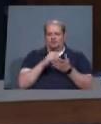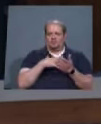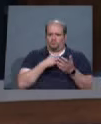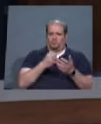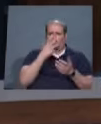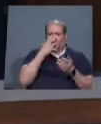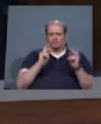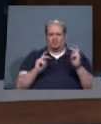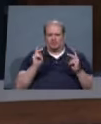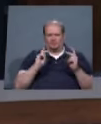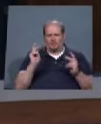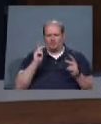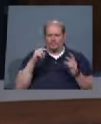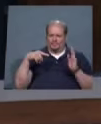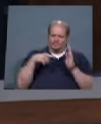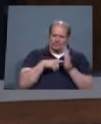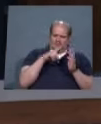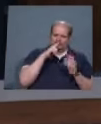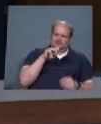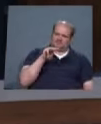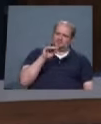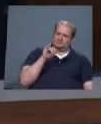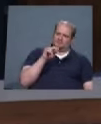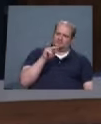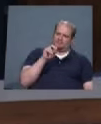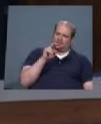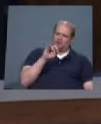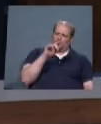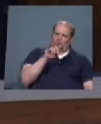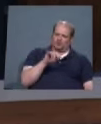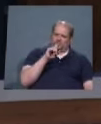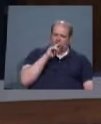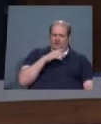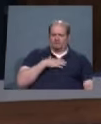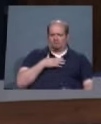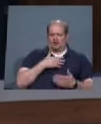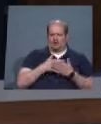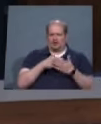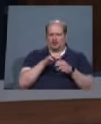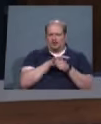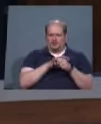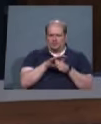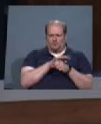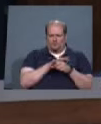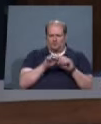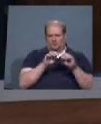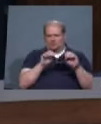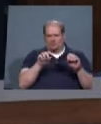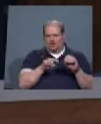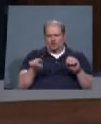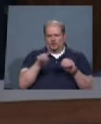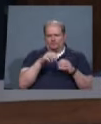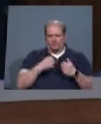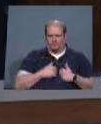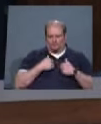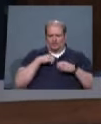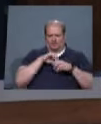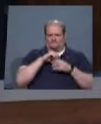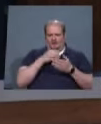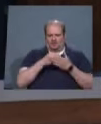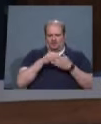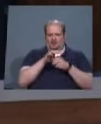Caucasians. This is a minority. It's in my neighborhood. None of you live in the